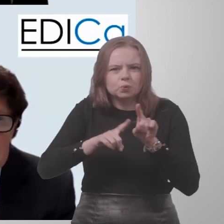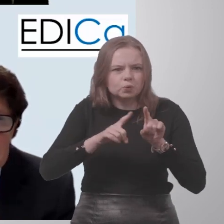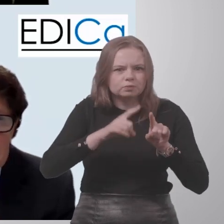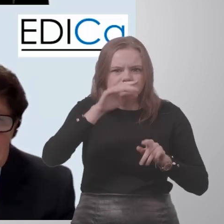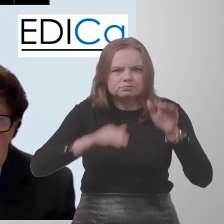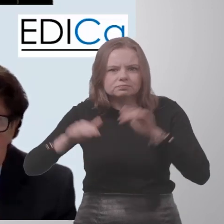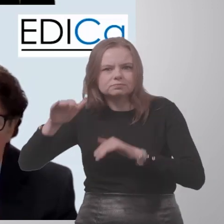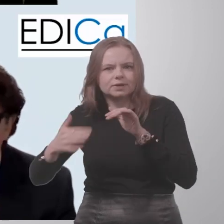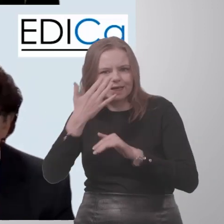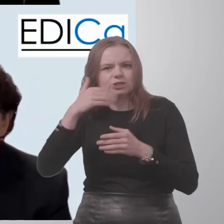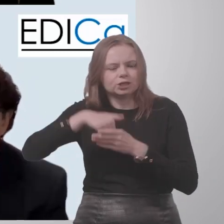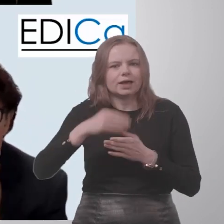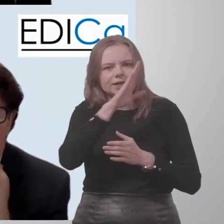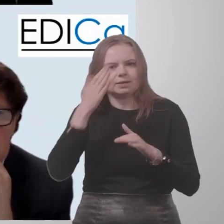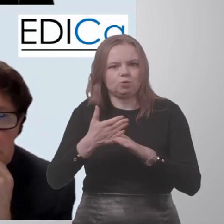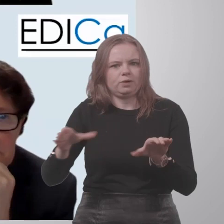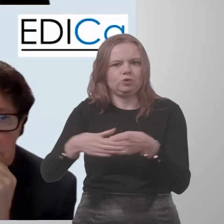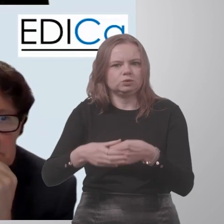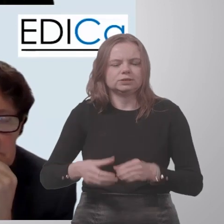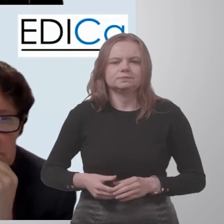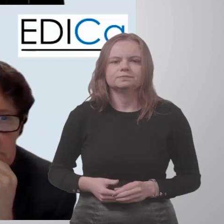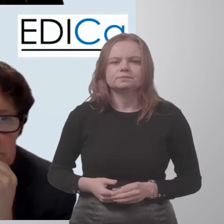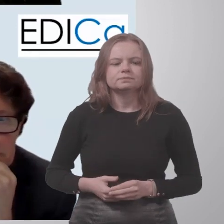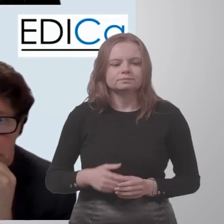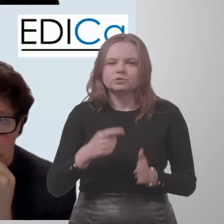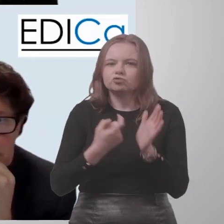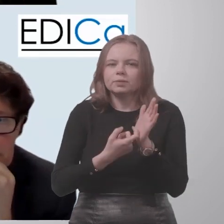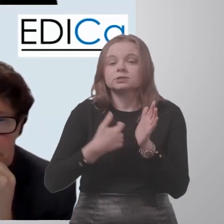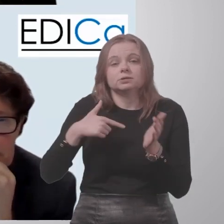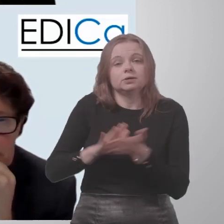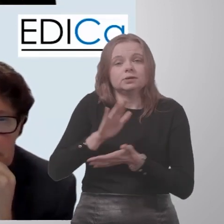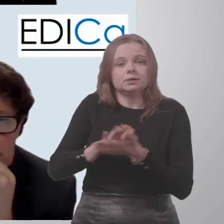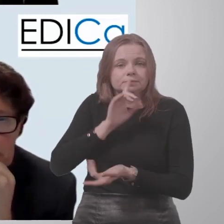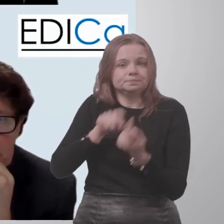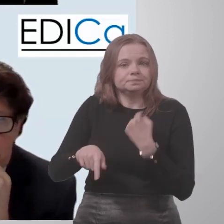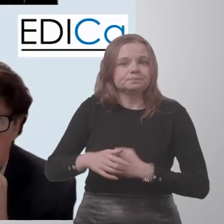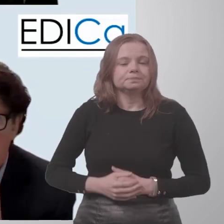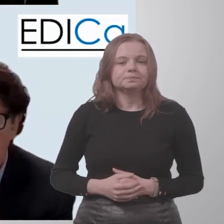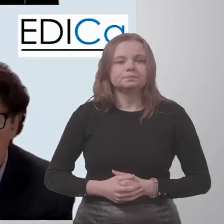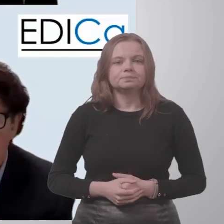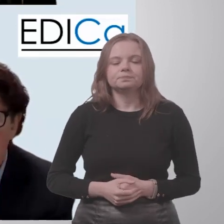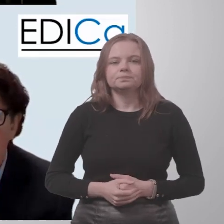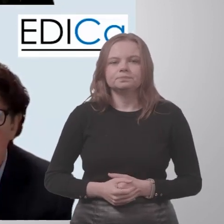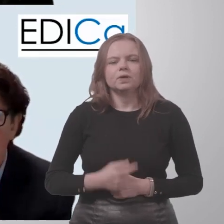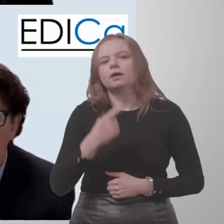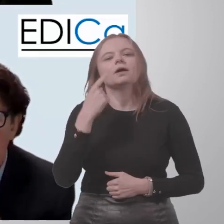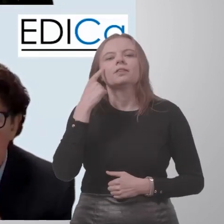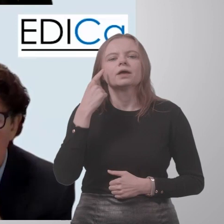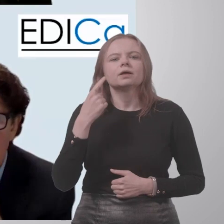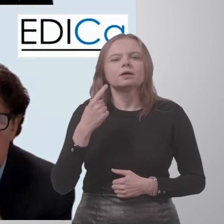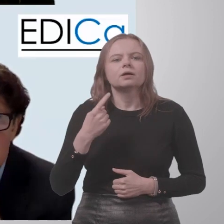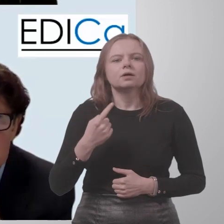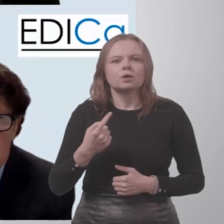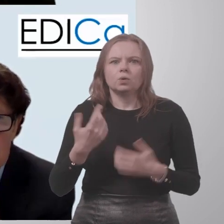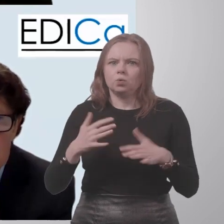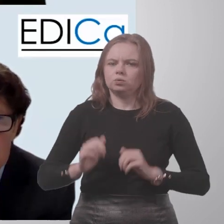I'm happy to have a go at that question. Thank you, Jason. Robert. I think there's a tremendous opportunity to benefit from that,